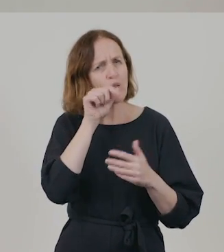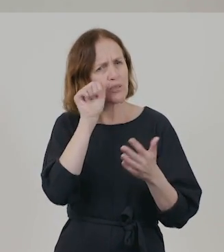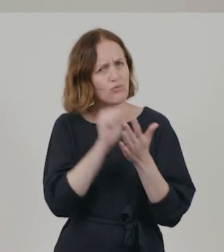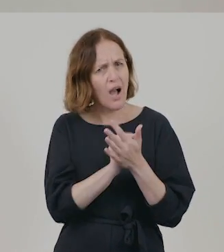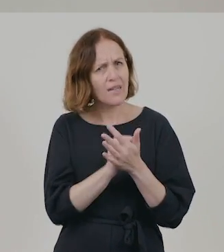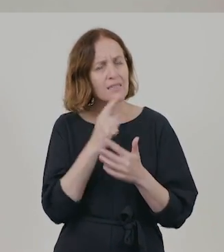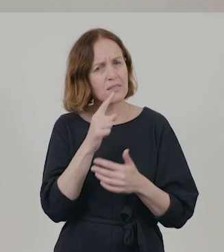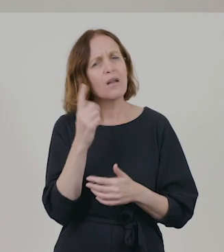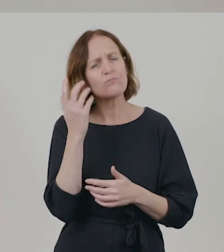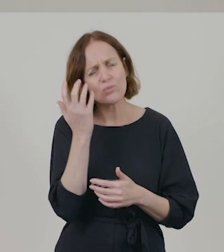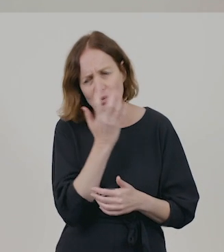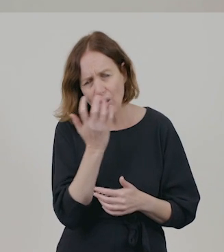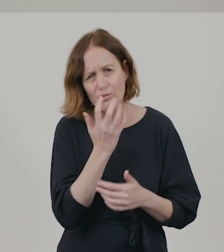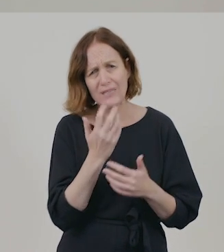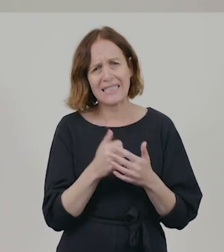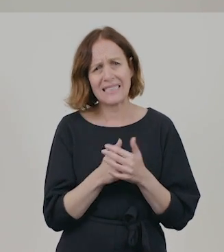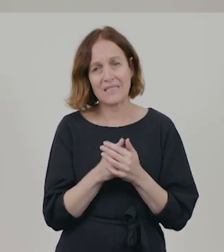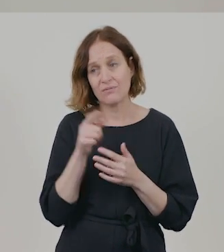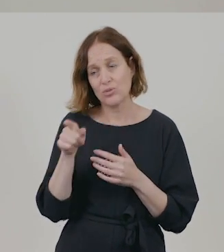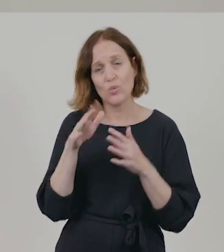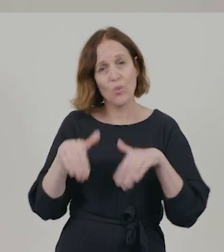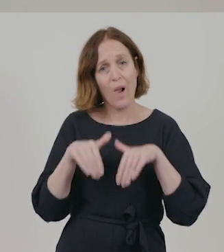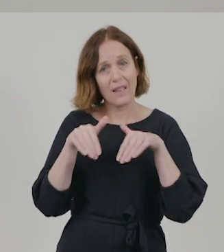because we're really happy.